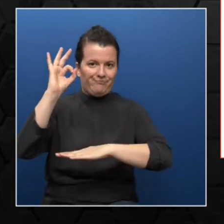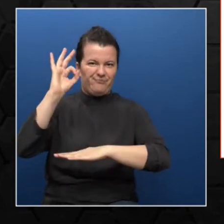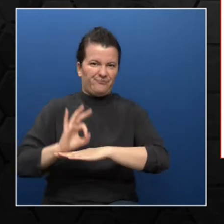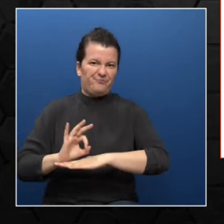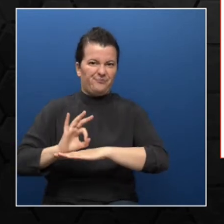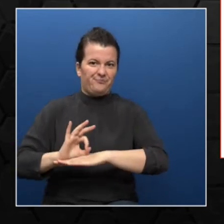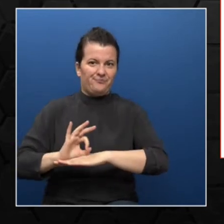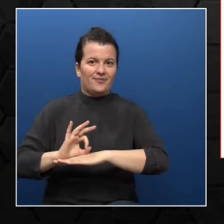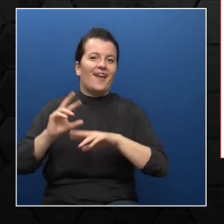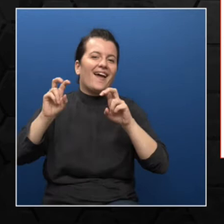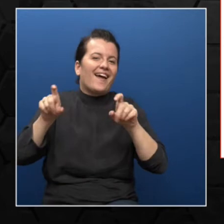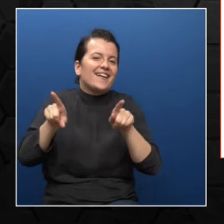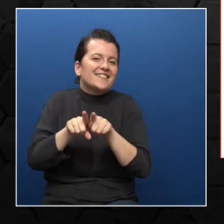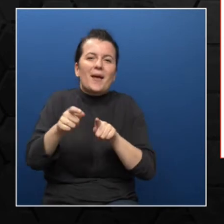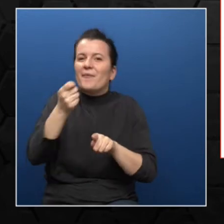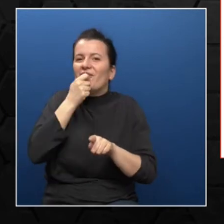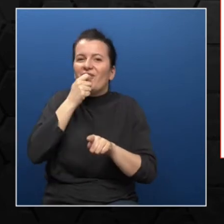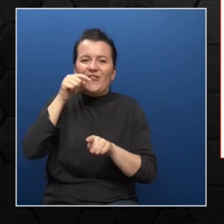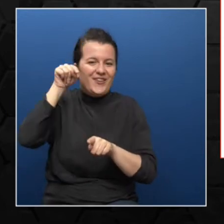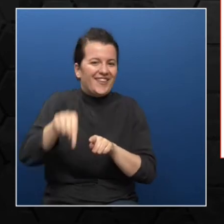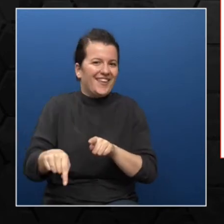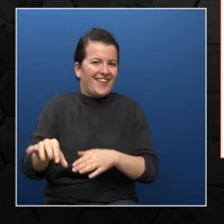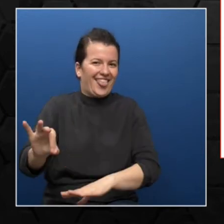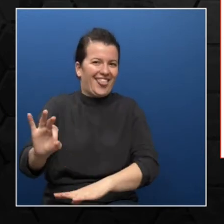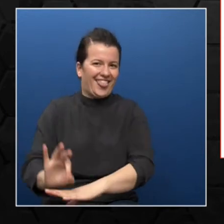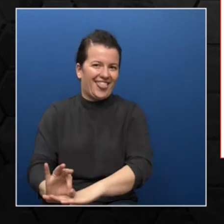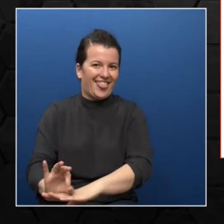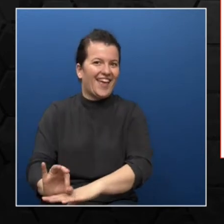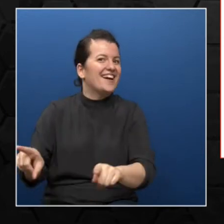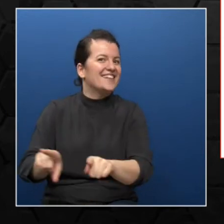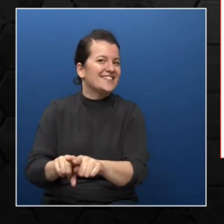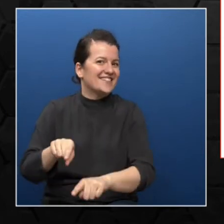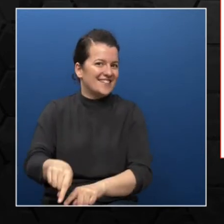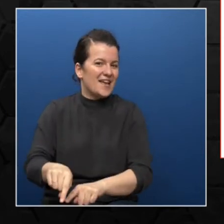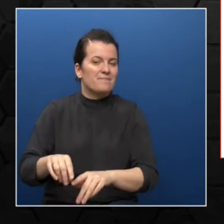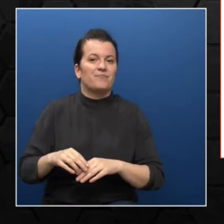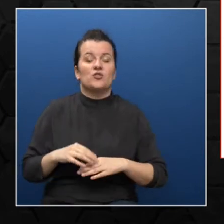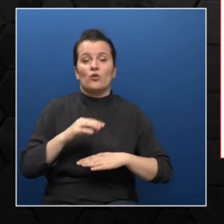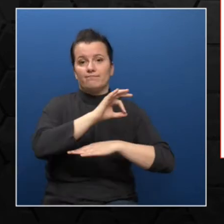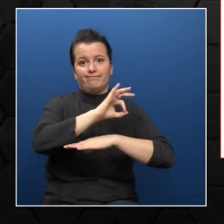on the ground. So there's something called a fitness function. So